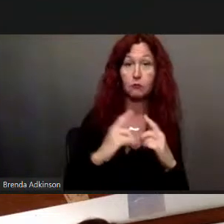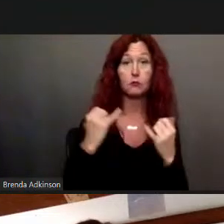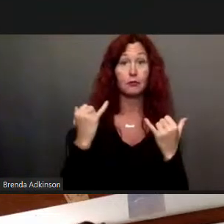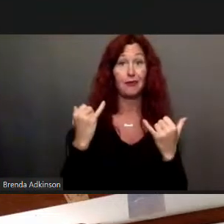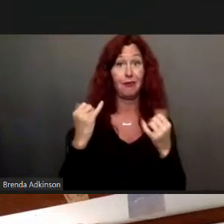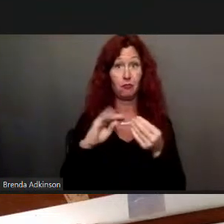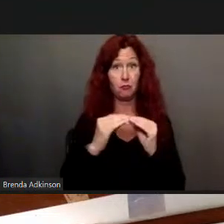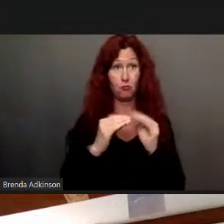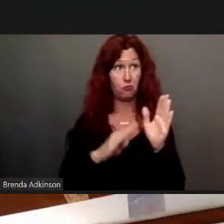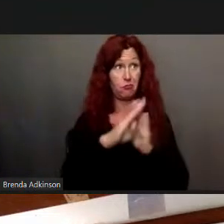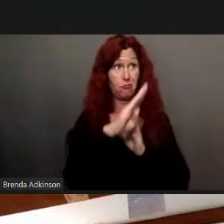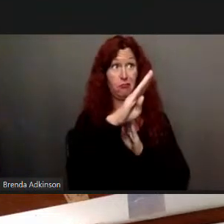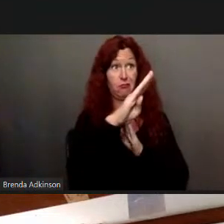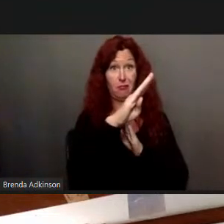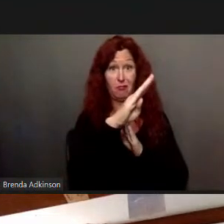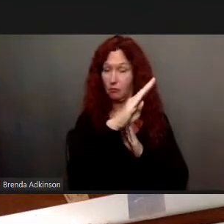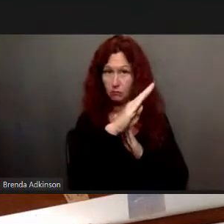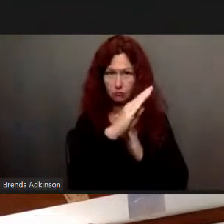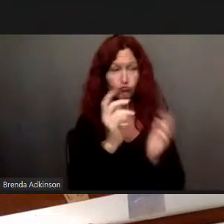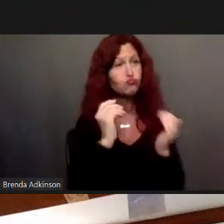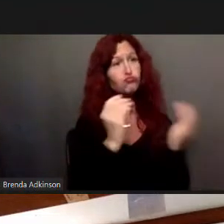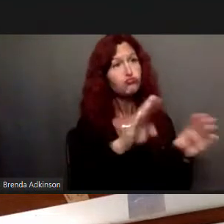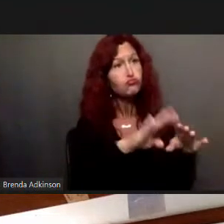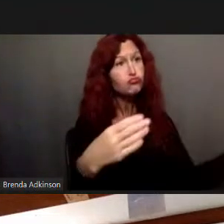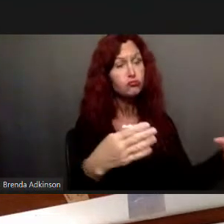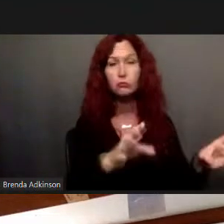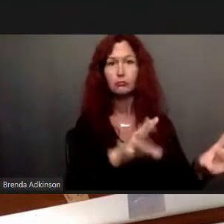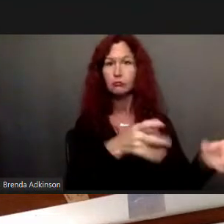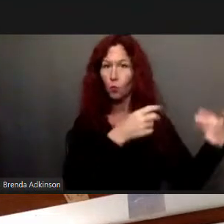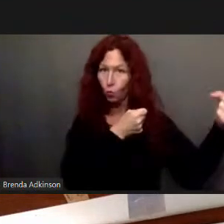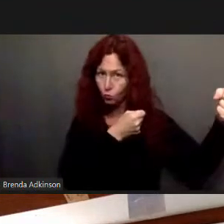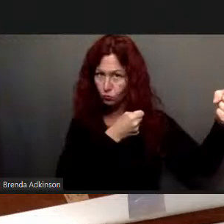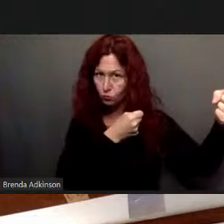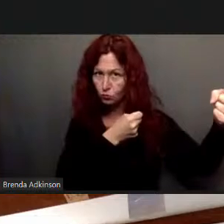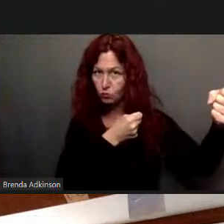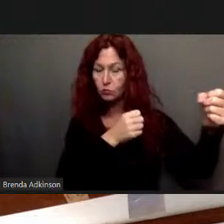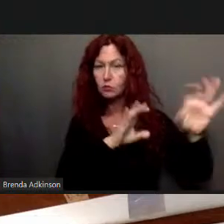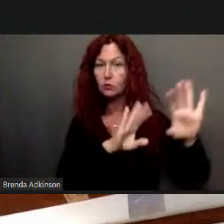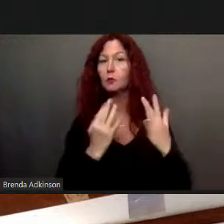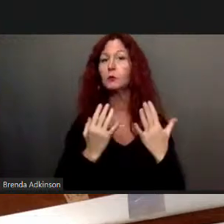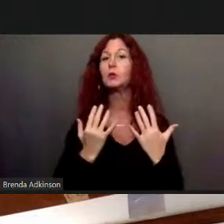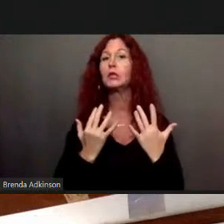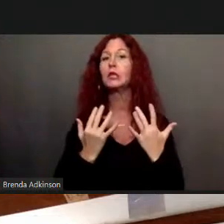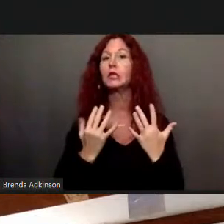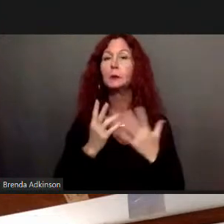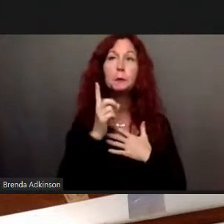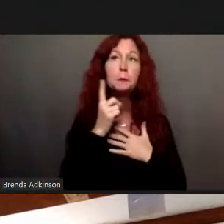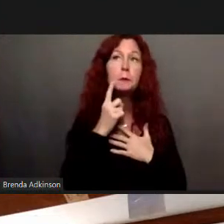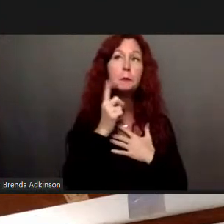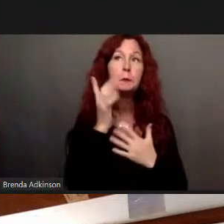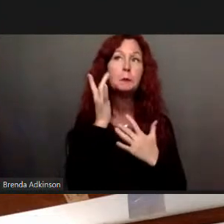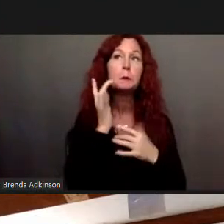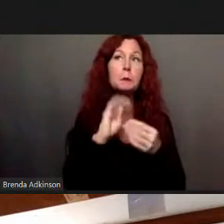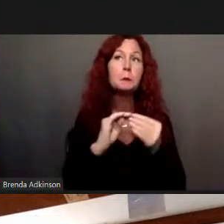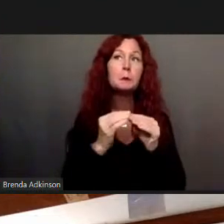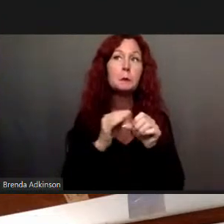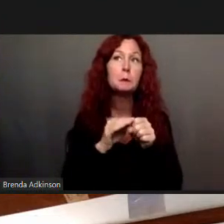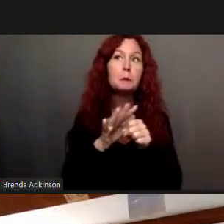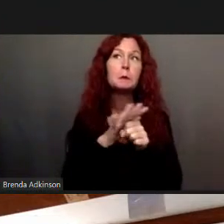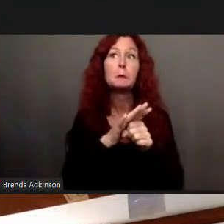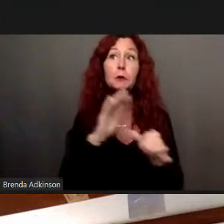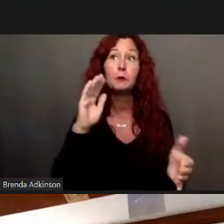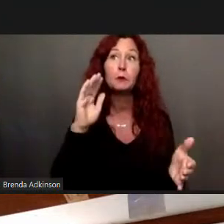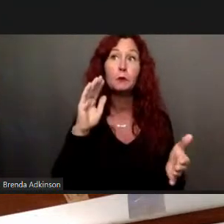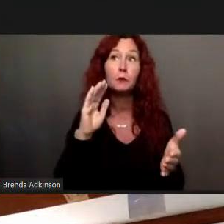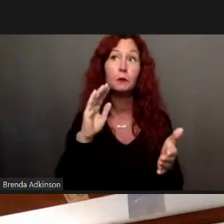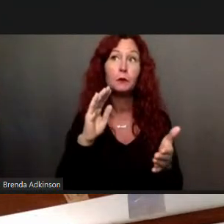reduction in the positive rate of tests. And also we see a reduction in the hospitalizations and people in the